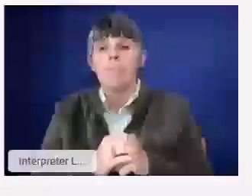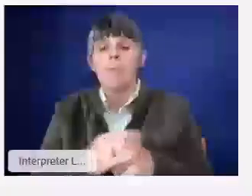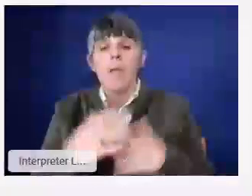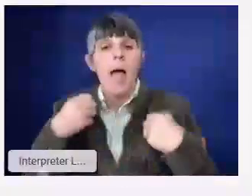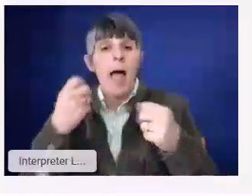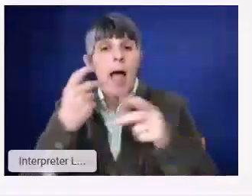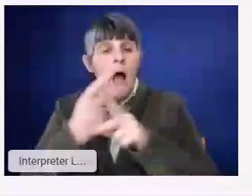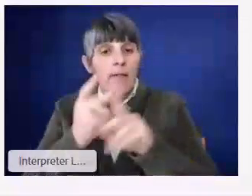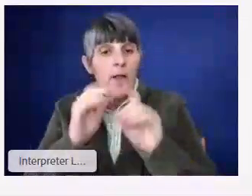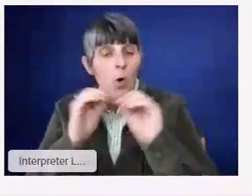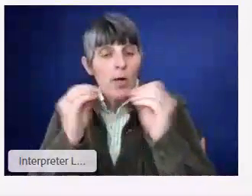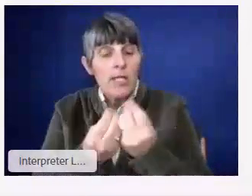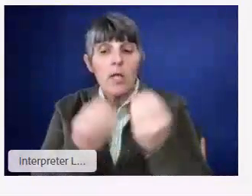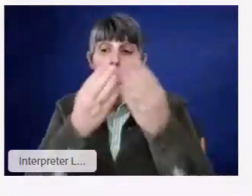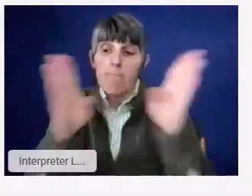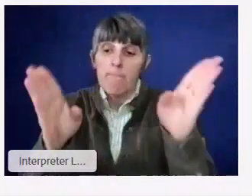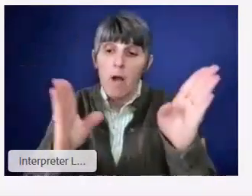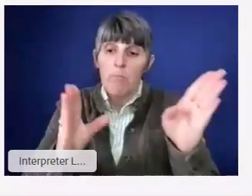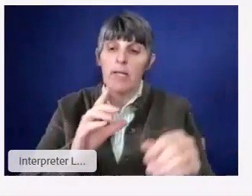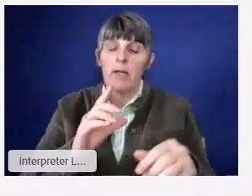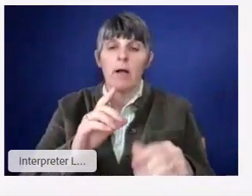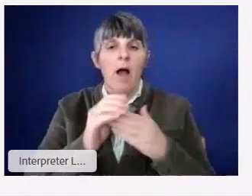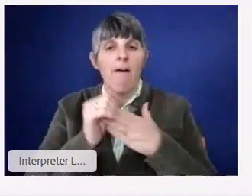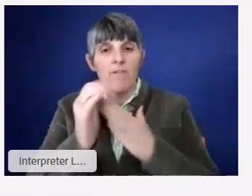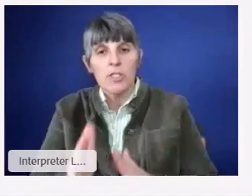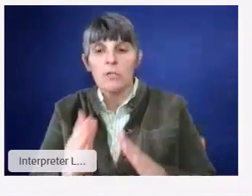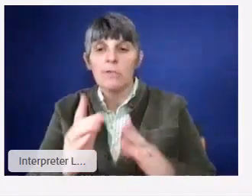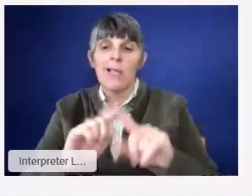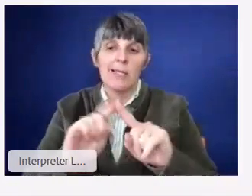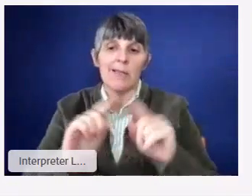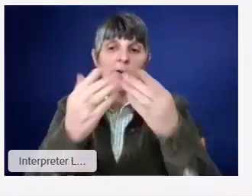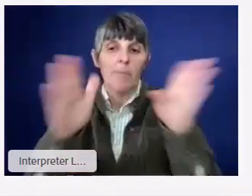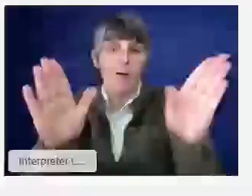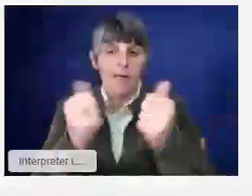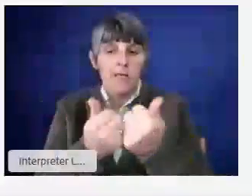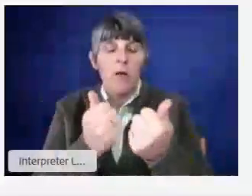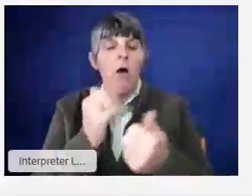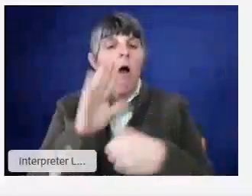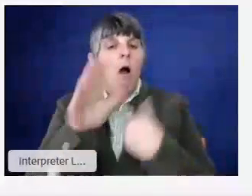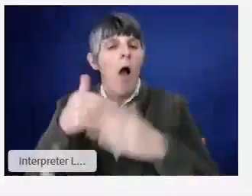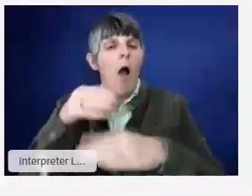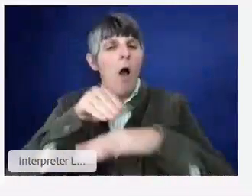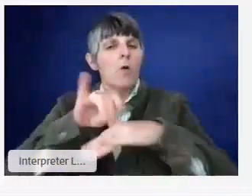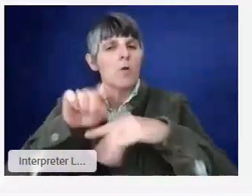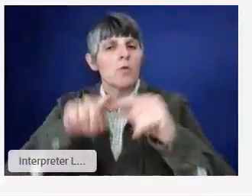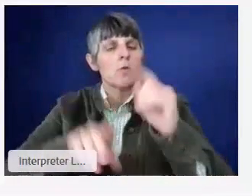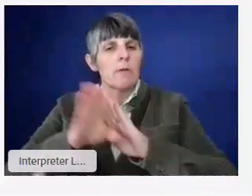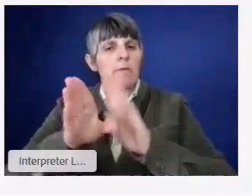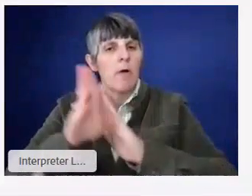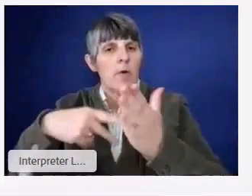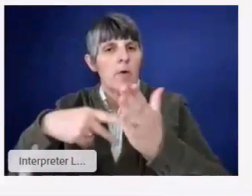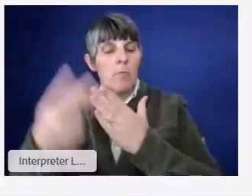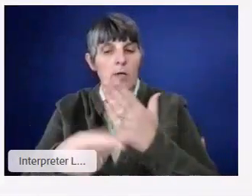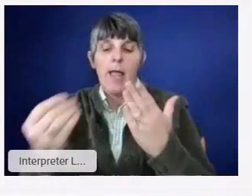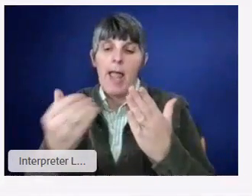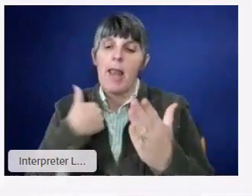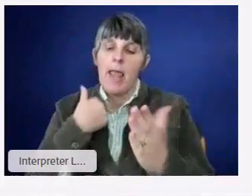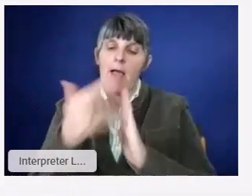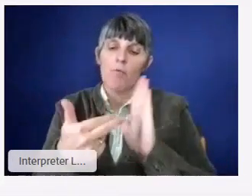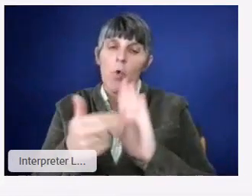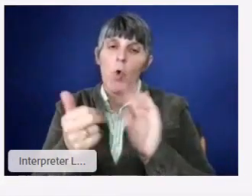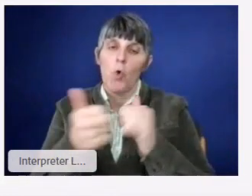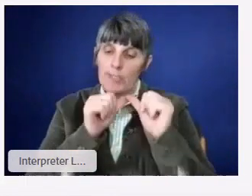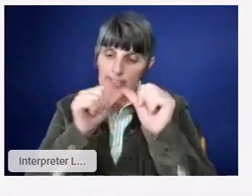organizations, public officials, and additional public agencies that all contributed to the development of the project and that can play a role in its sustainability